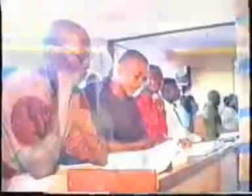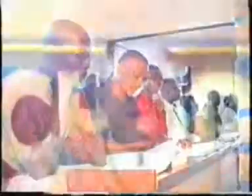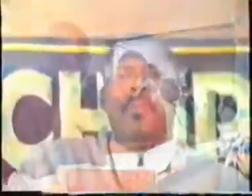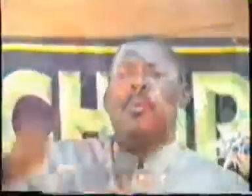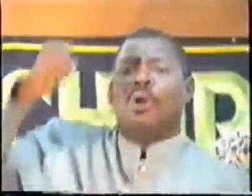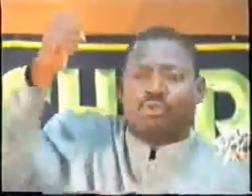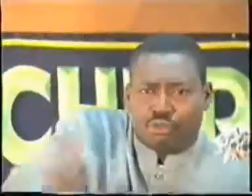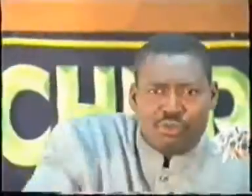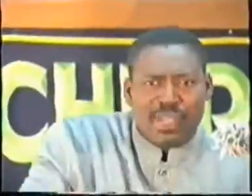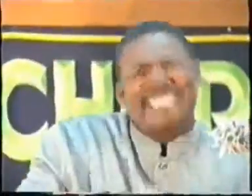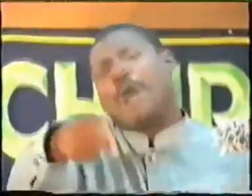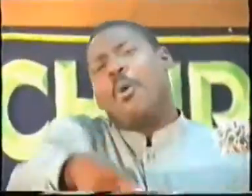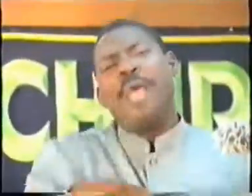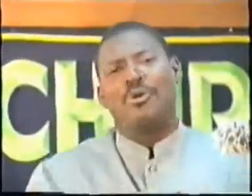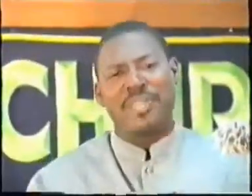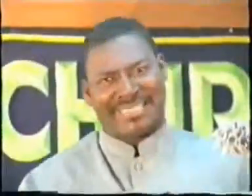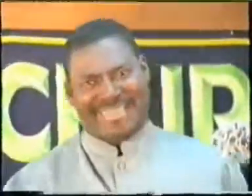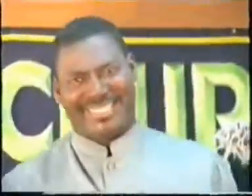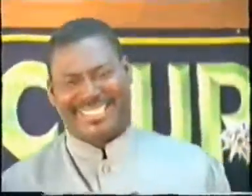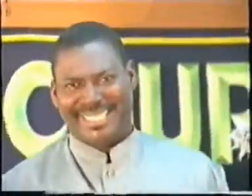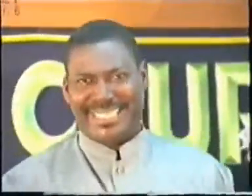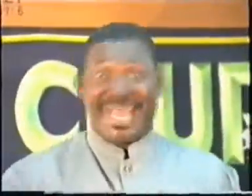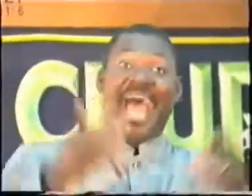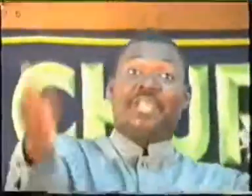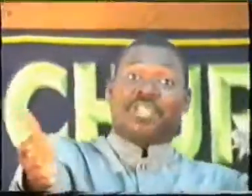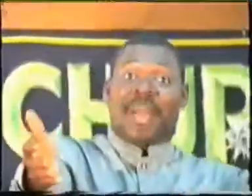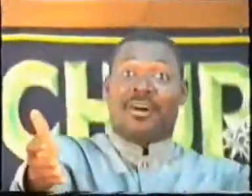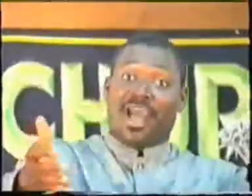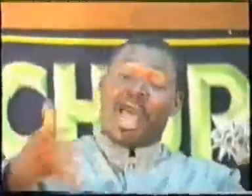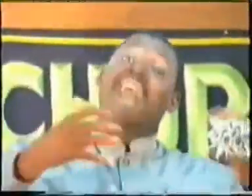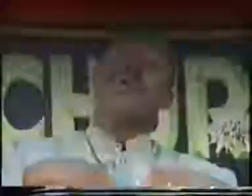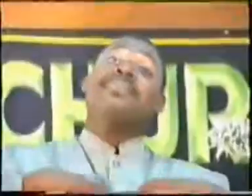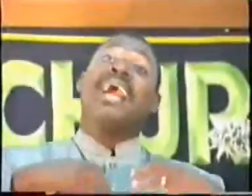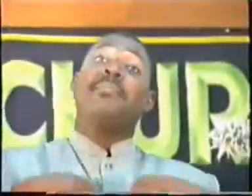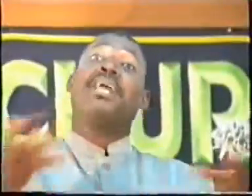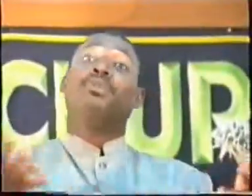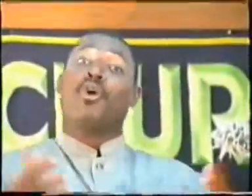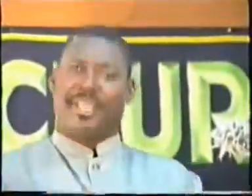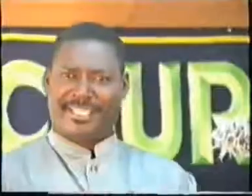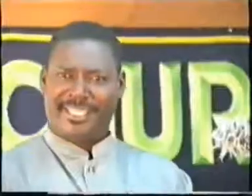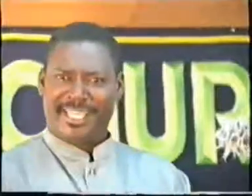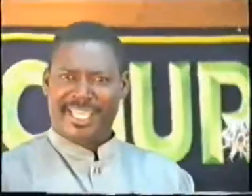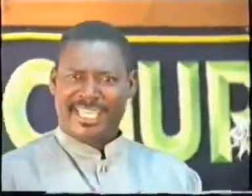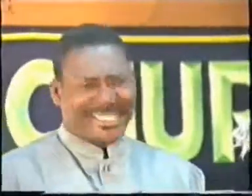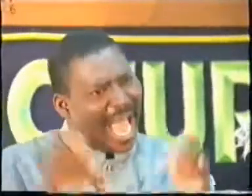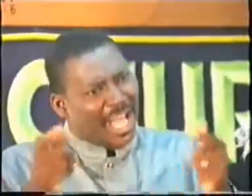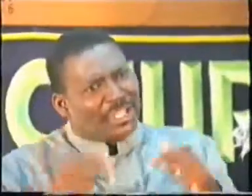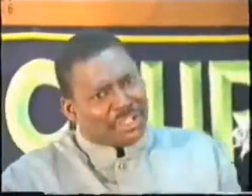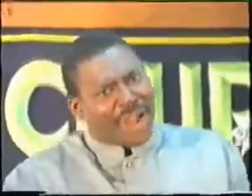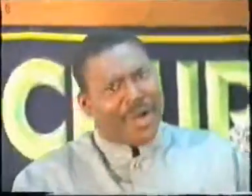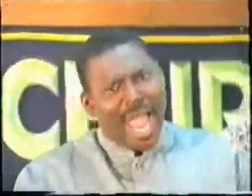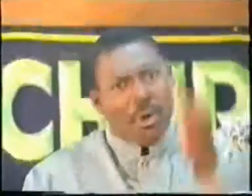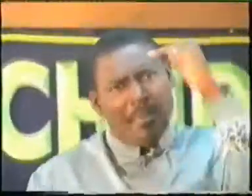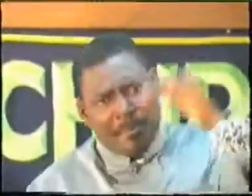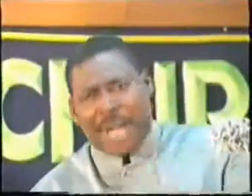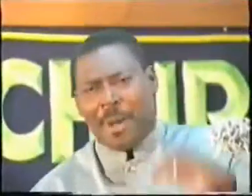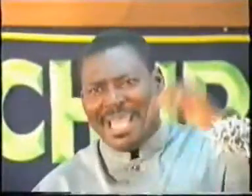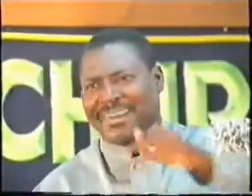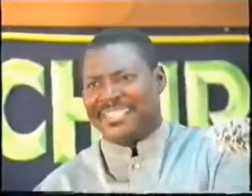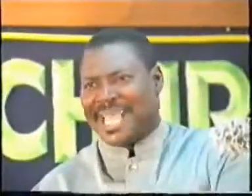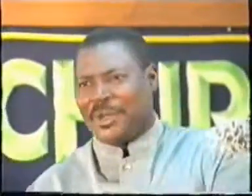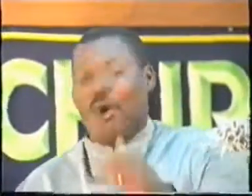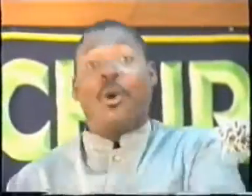know a dozen that it would do a chair will be a utia tight. Sa and Shano, and I'm beginning to enjoy.